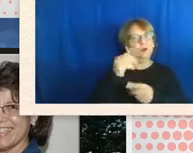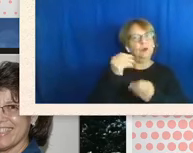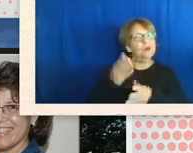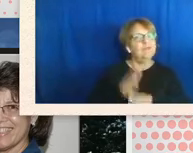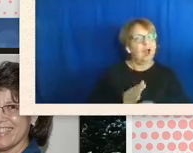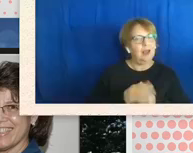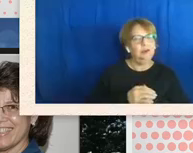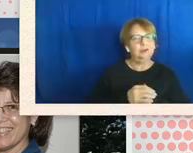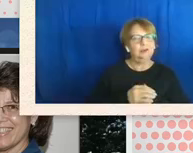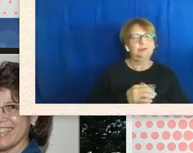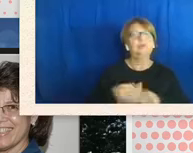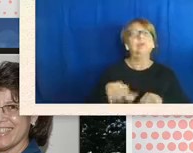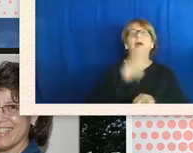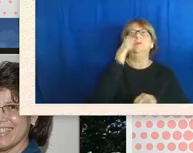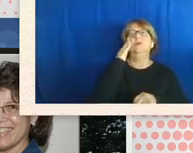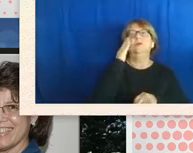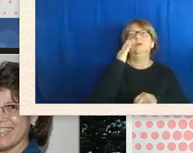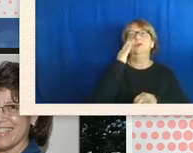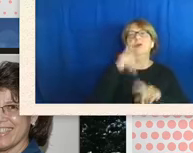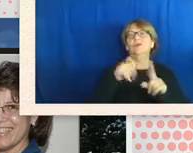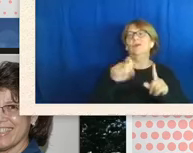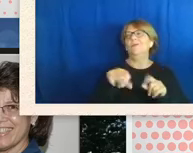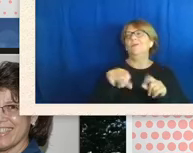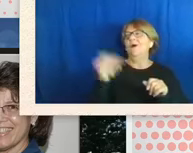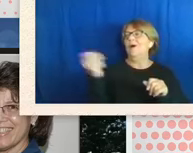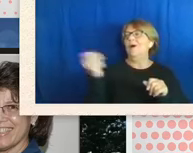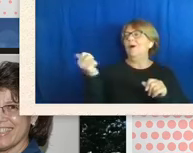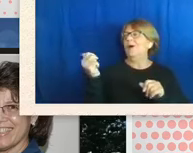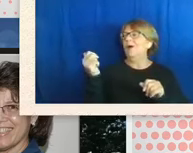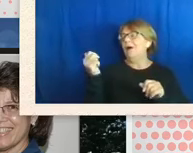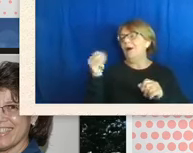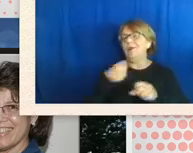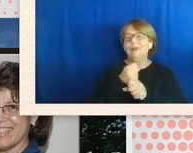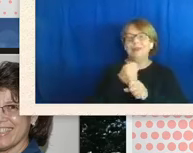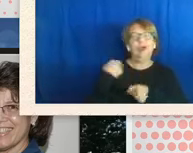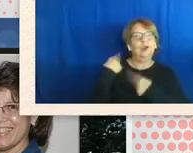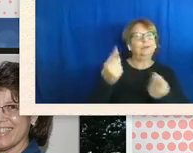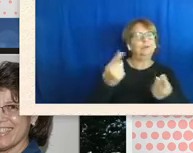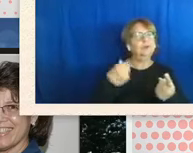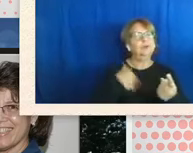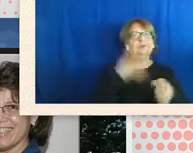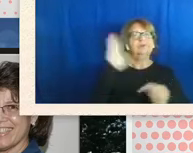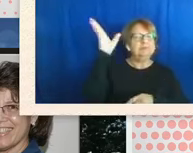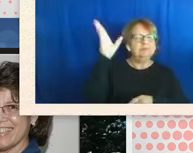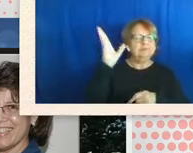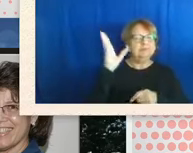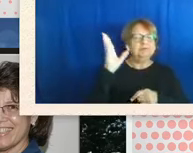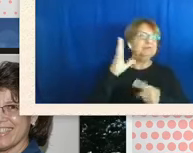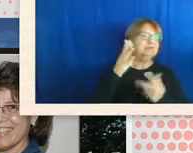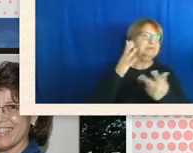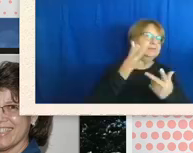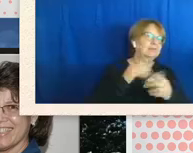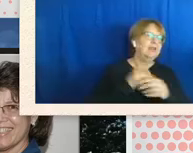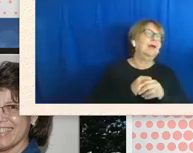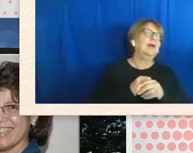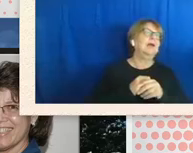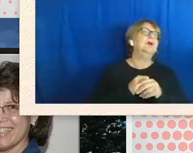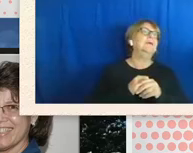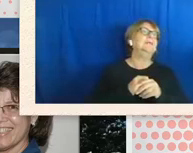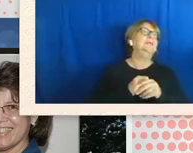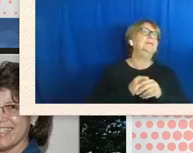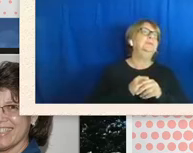know from other years when we've talked together about the implementation schedule, it is a